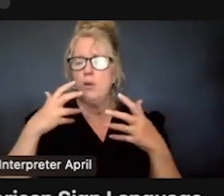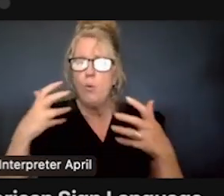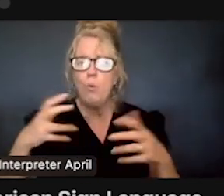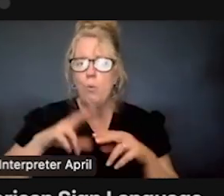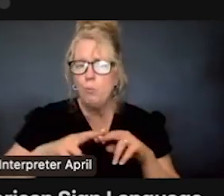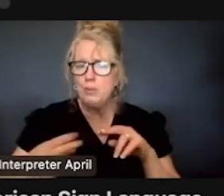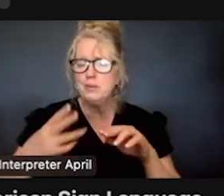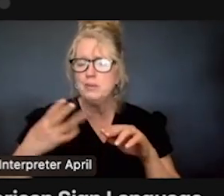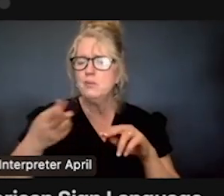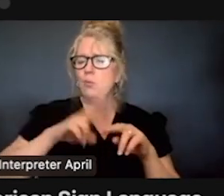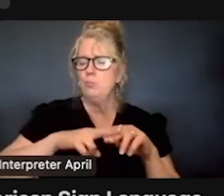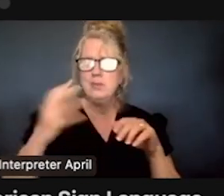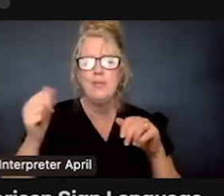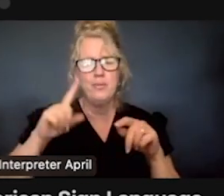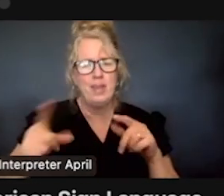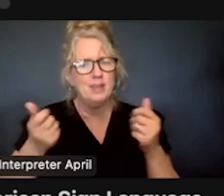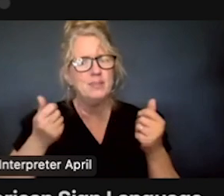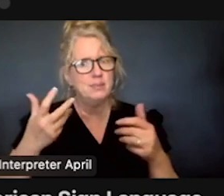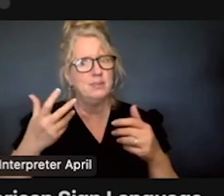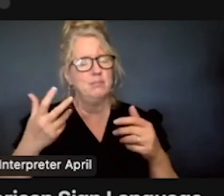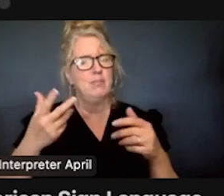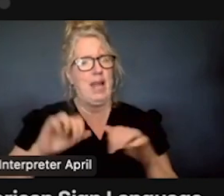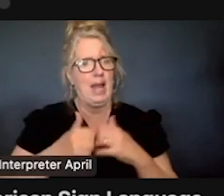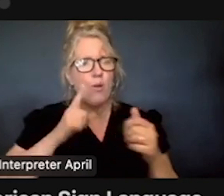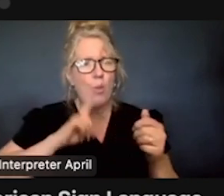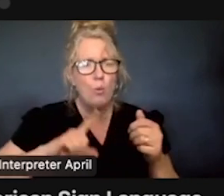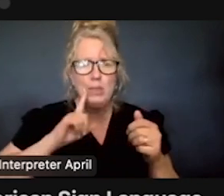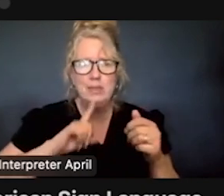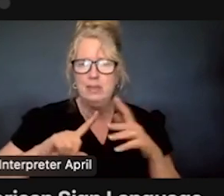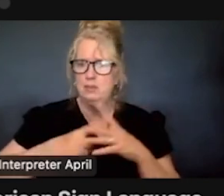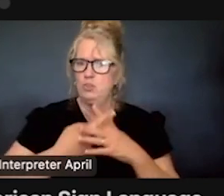how important loneliness is.